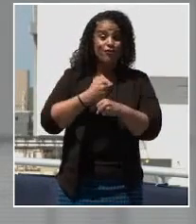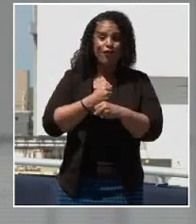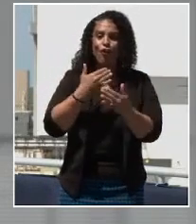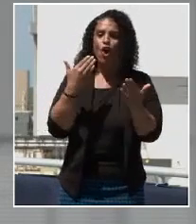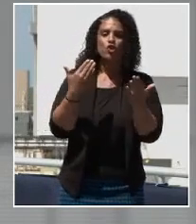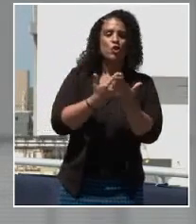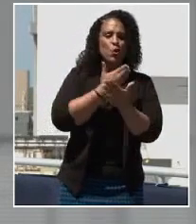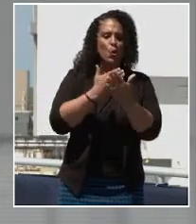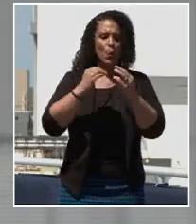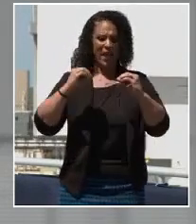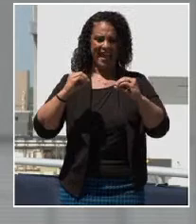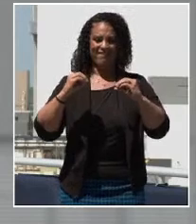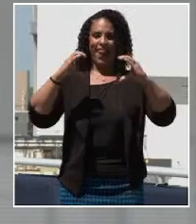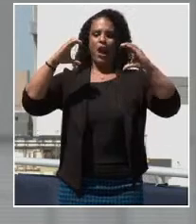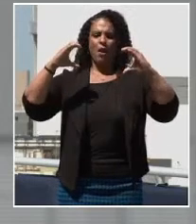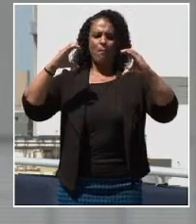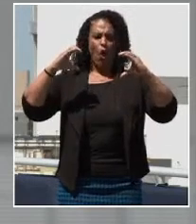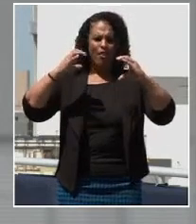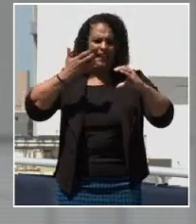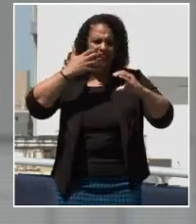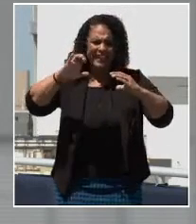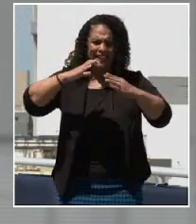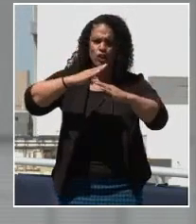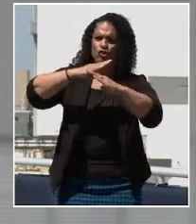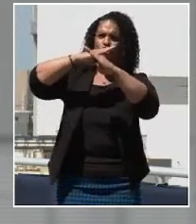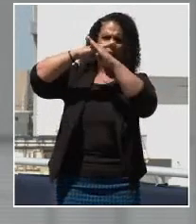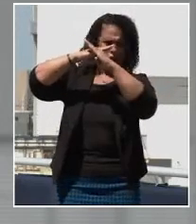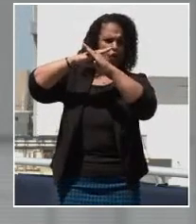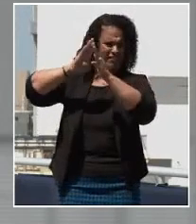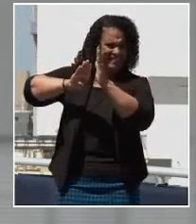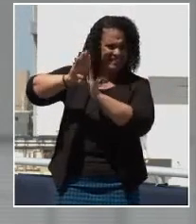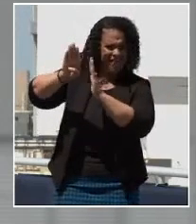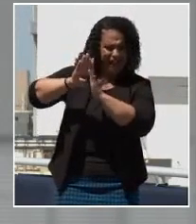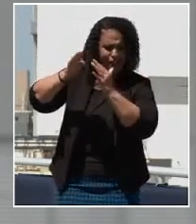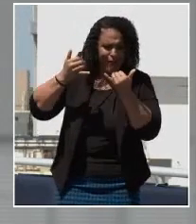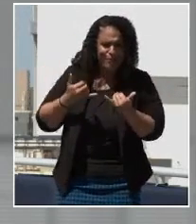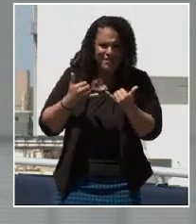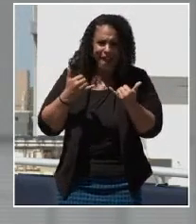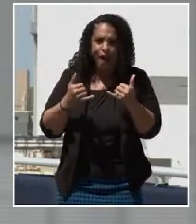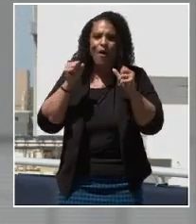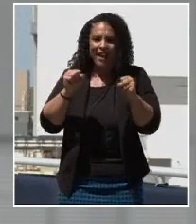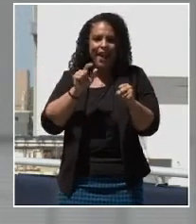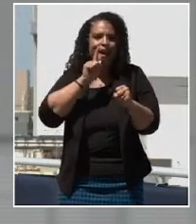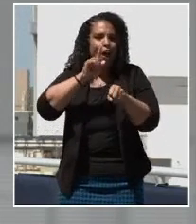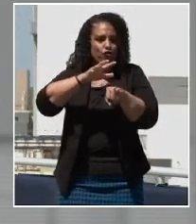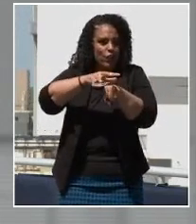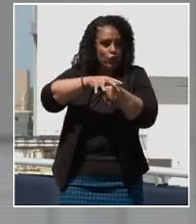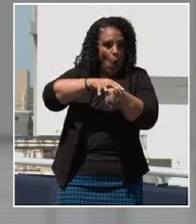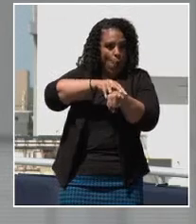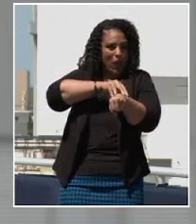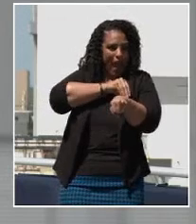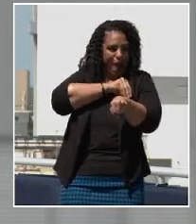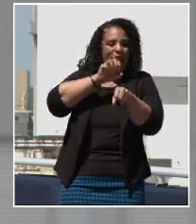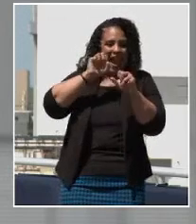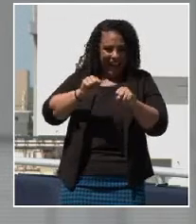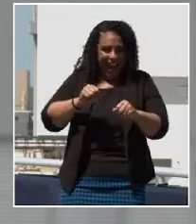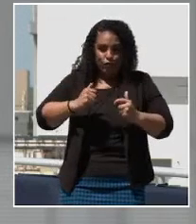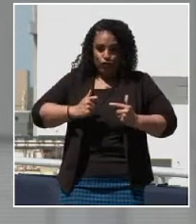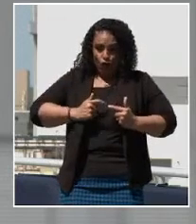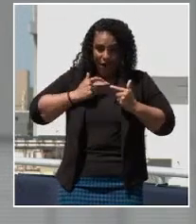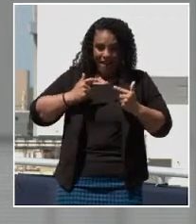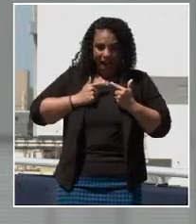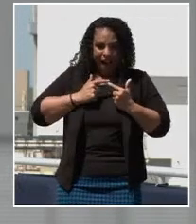new inflatable heat shield is is being developed that can that can actually slow down and survive re-entry